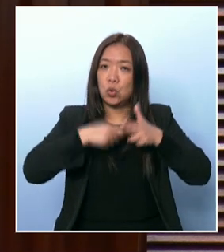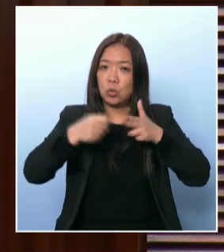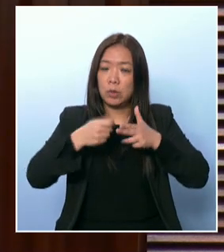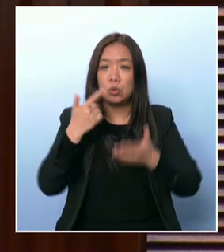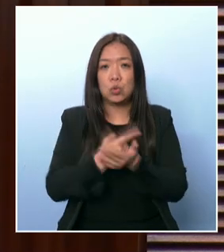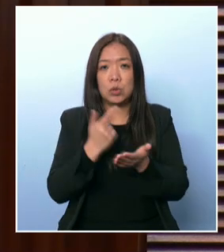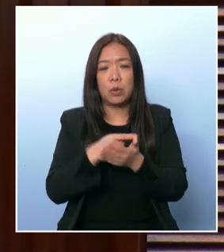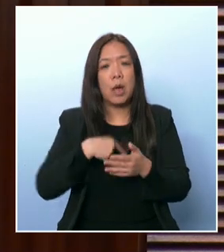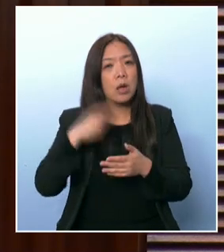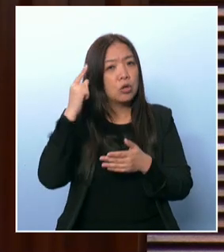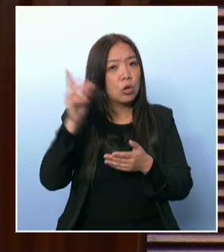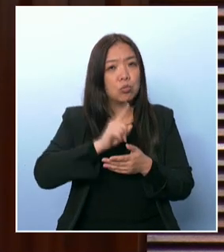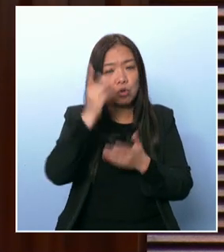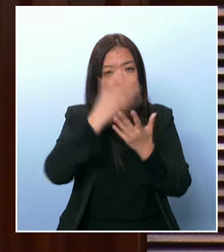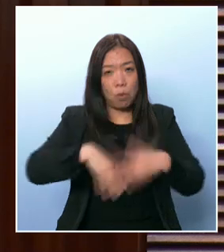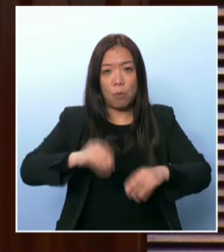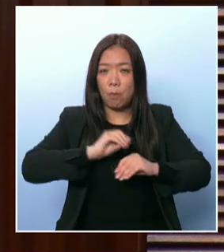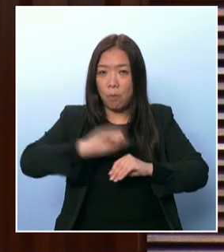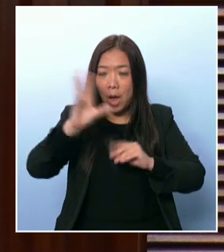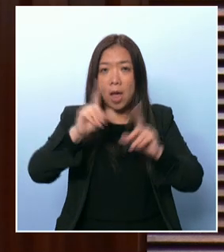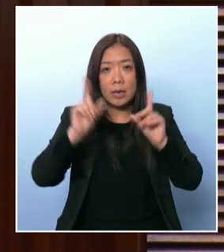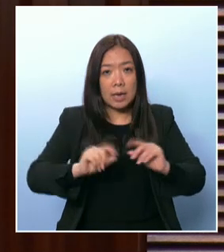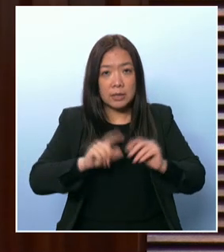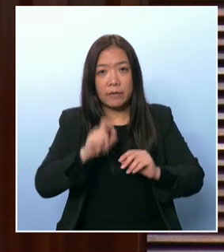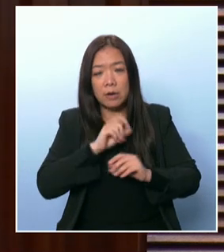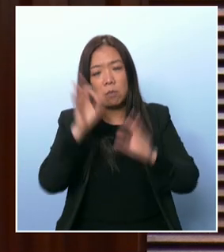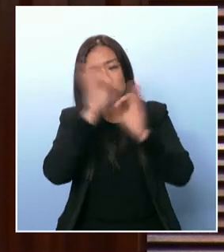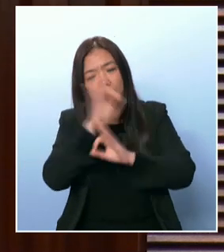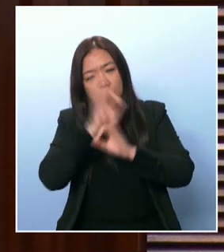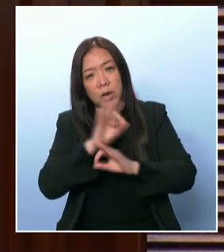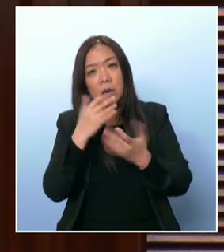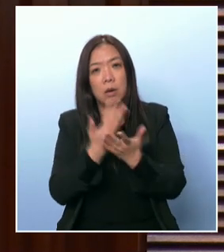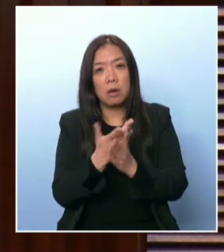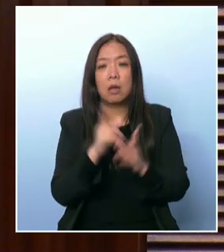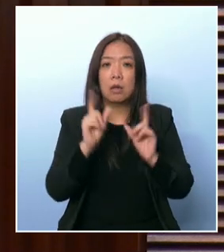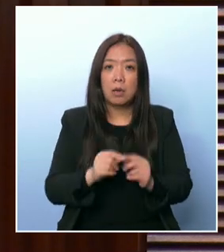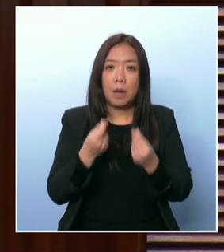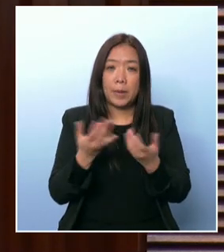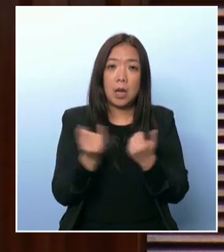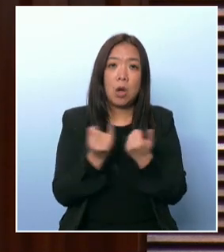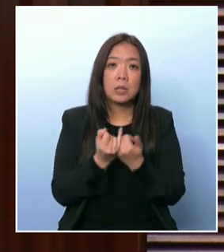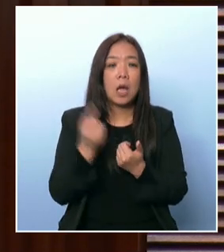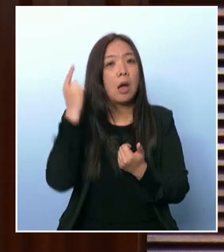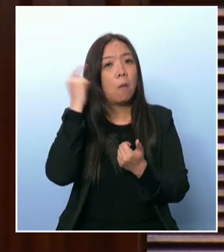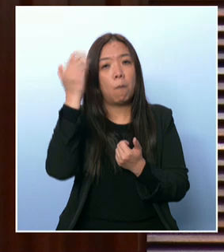filmed promotional video clips featuring our gynecologists